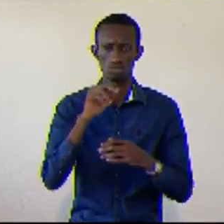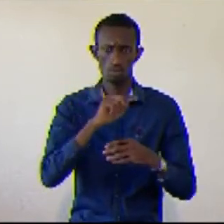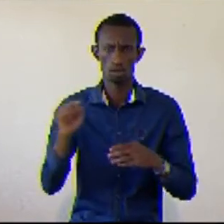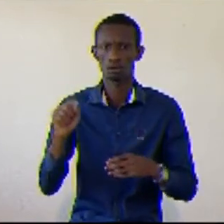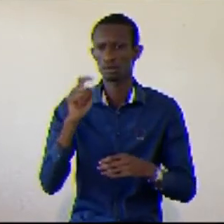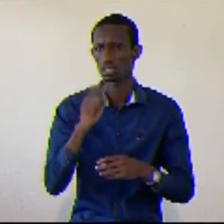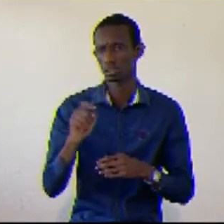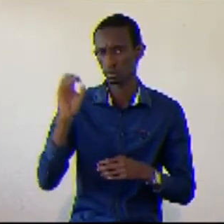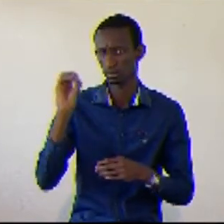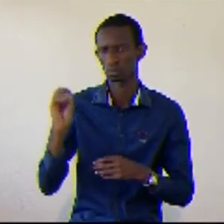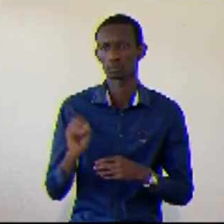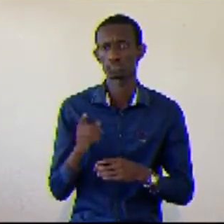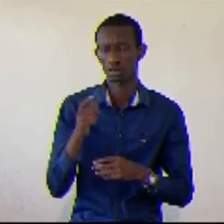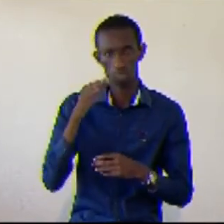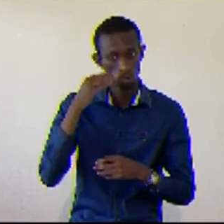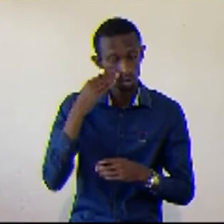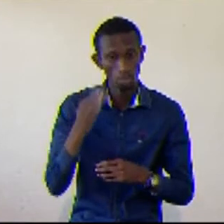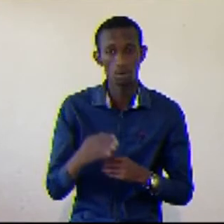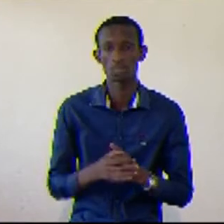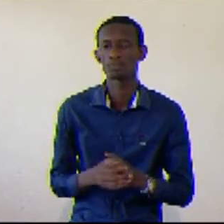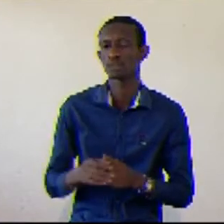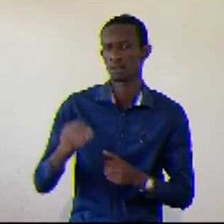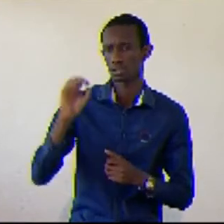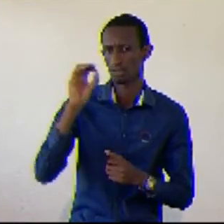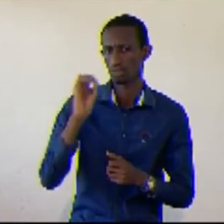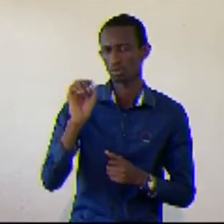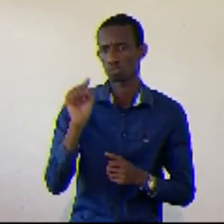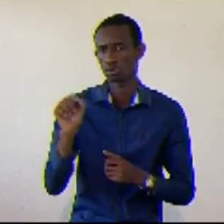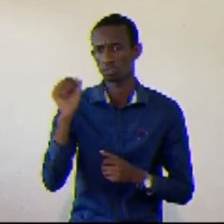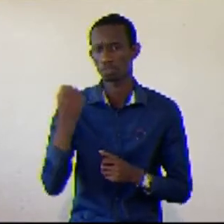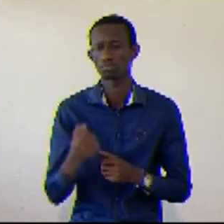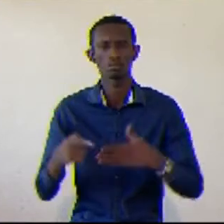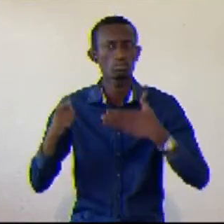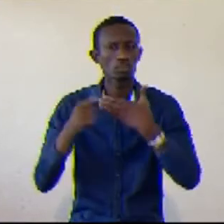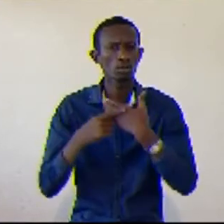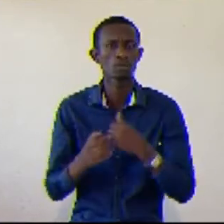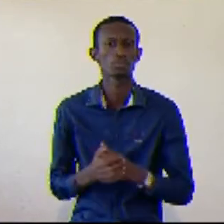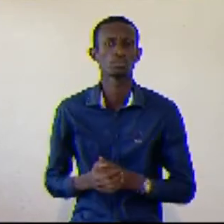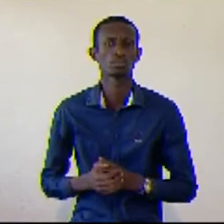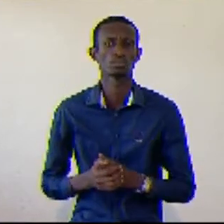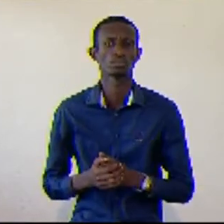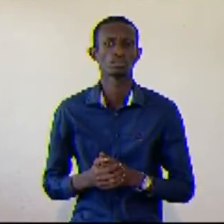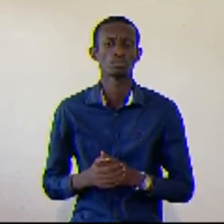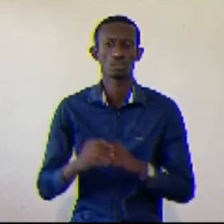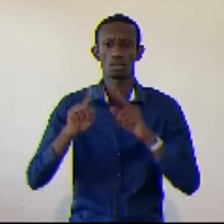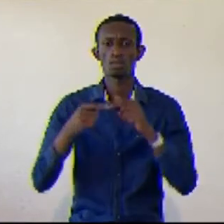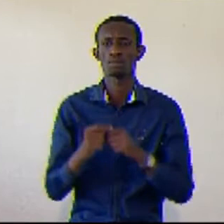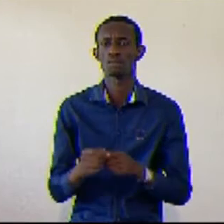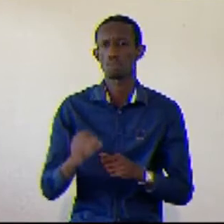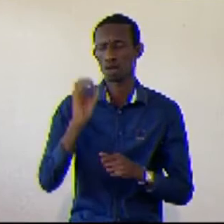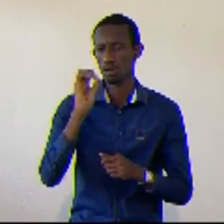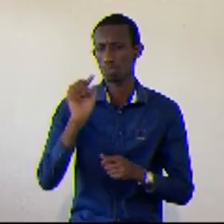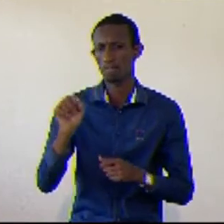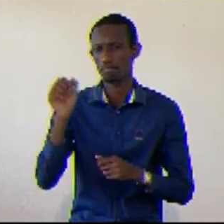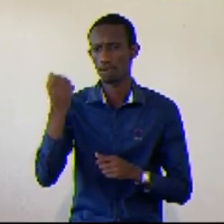right? And you get 0.5 minus f of 0.5 divided by